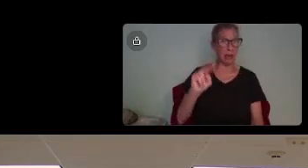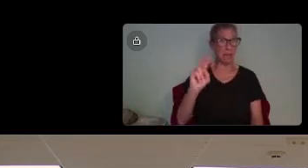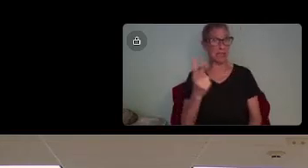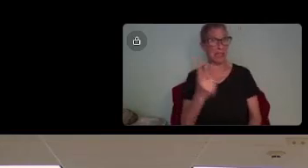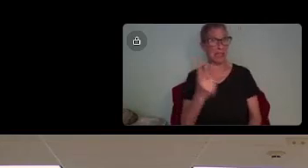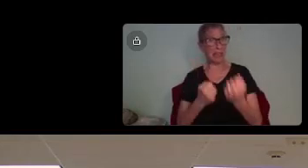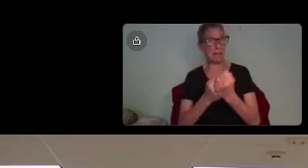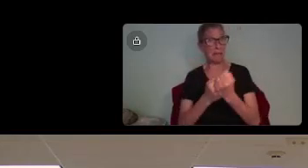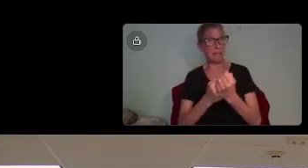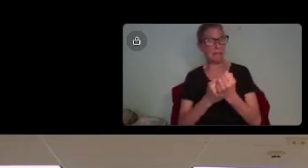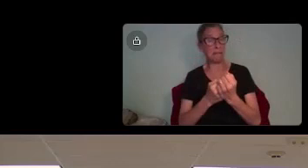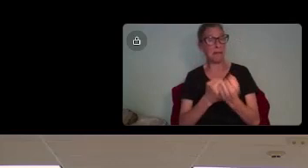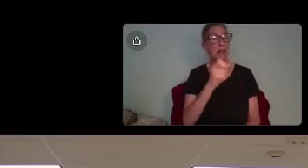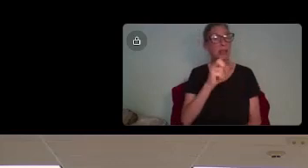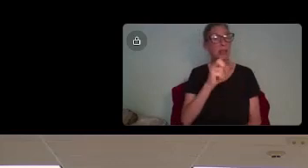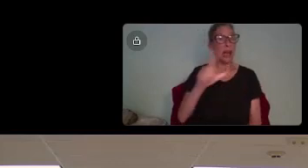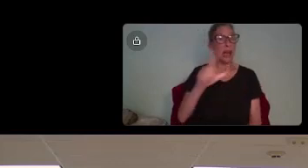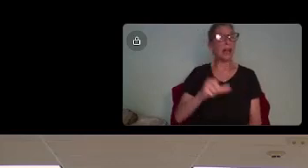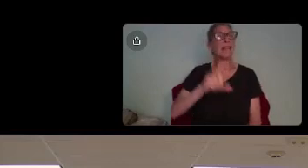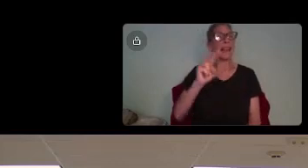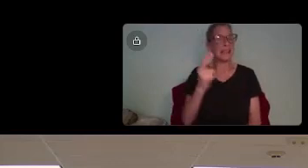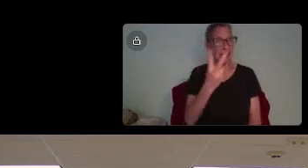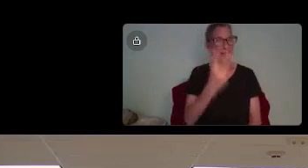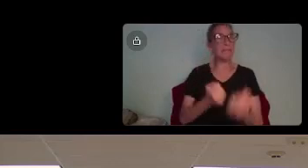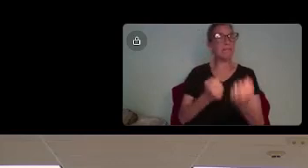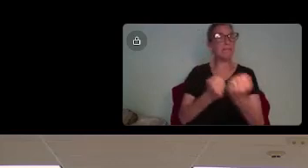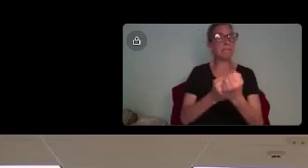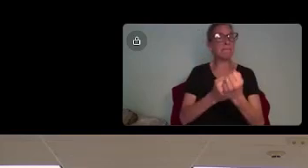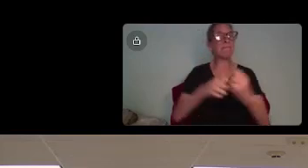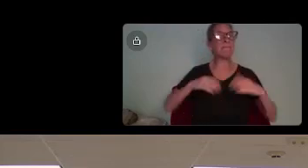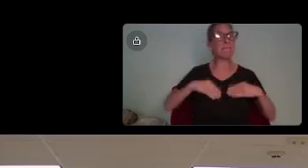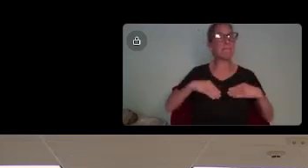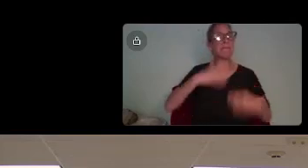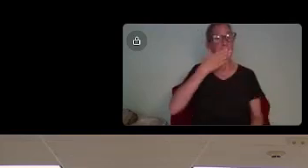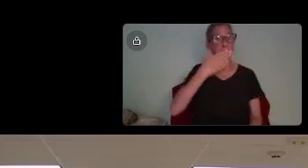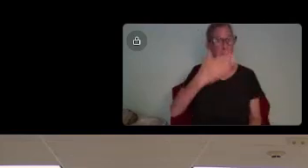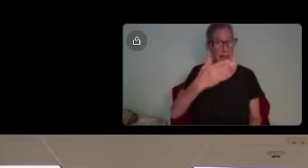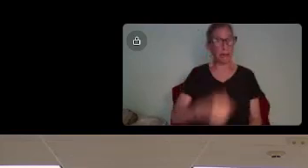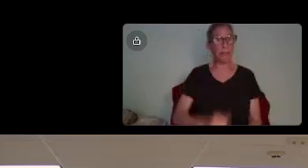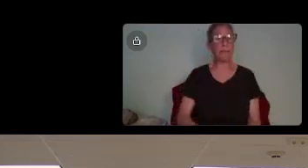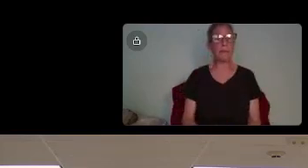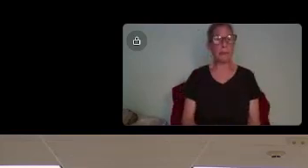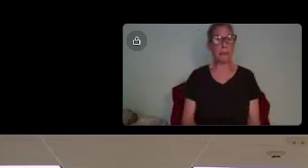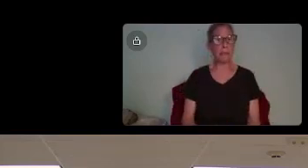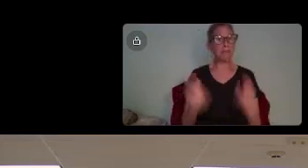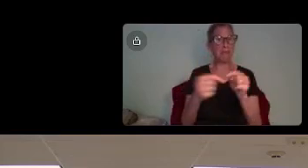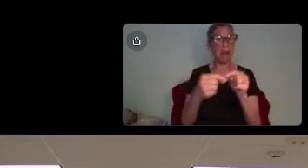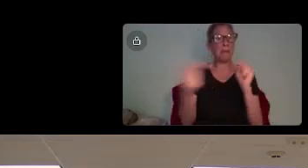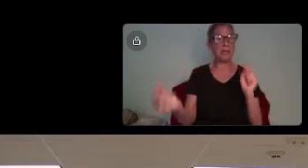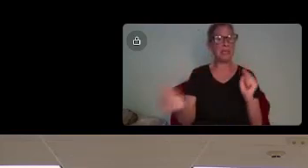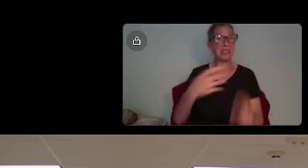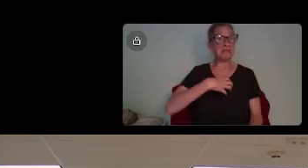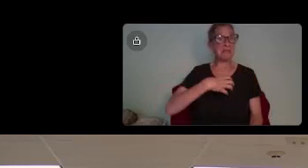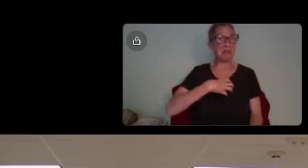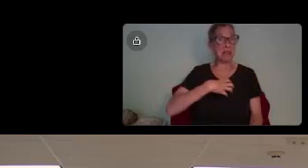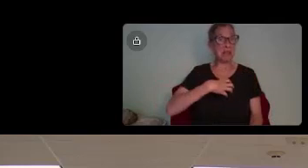This is Board Member Hall, and I second that motion. Thank you, Board Member Hall. Is there any opposition to the motion?